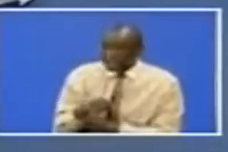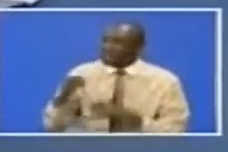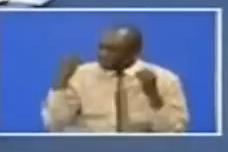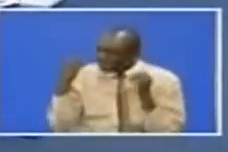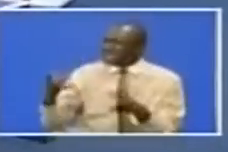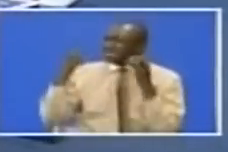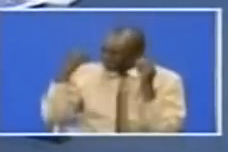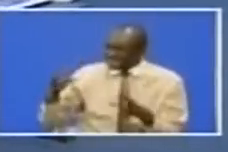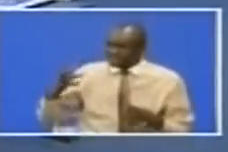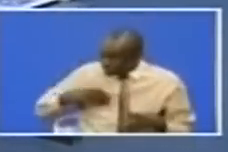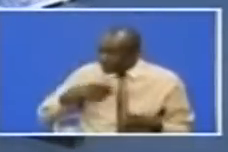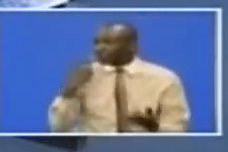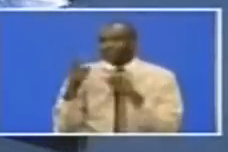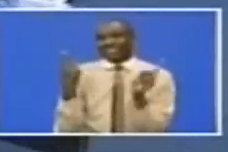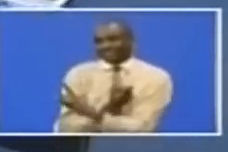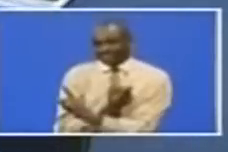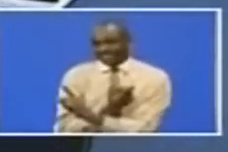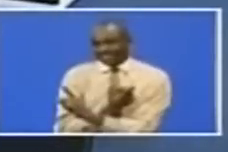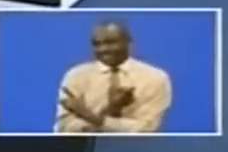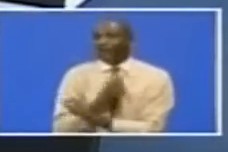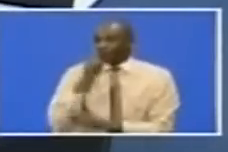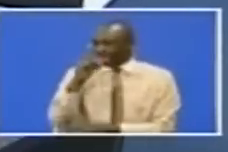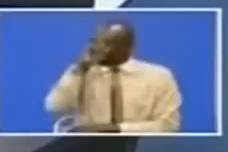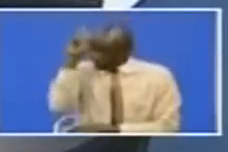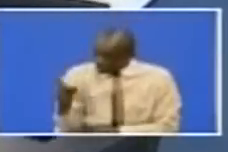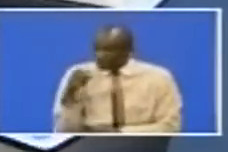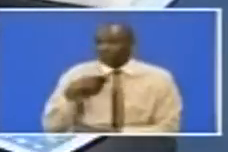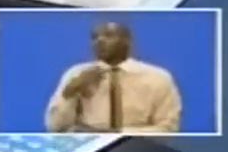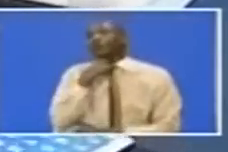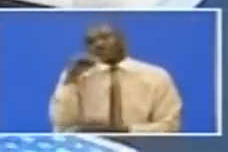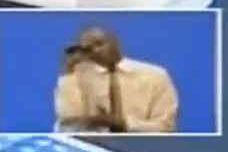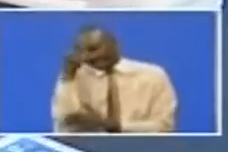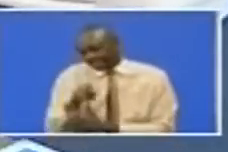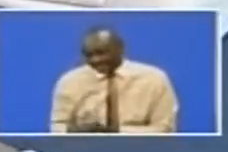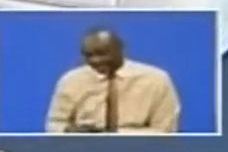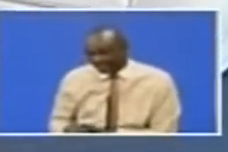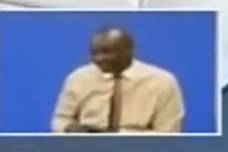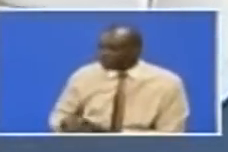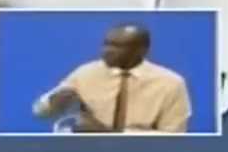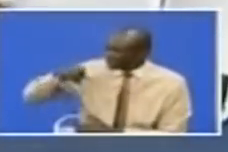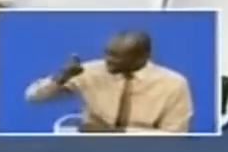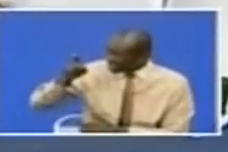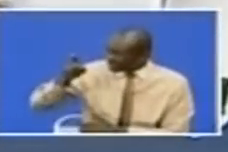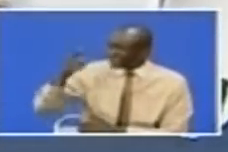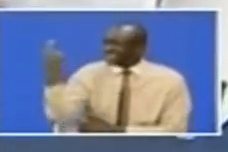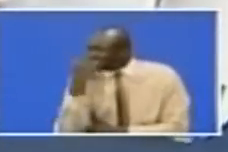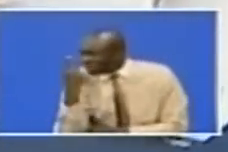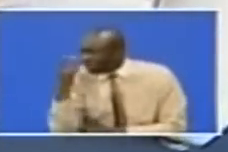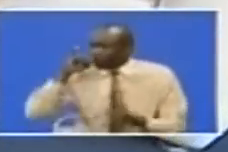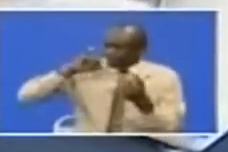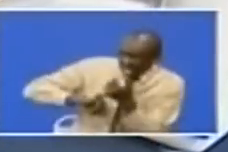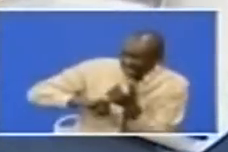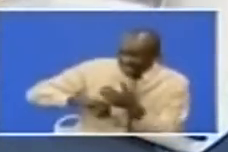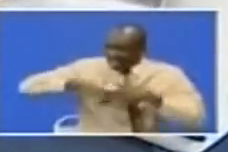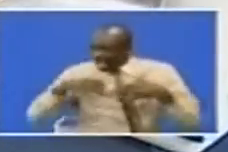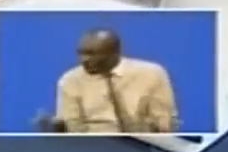many varied reactions. Uh-huh. And the one question that people wanted me to ask is if you are single. That was